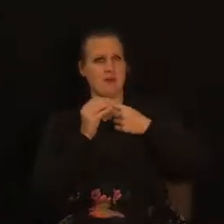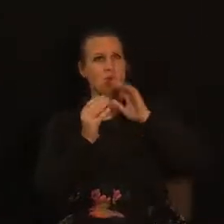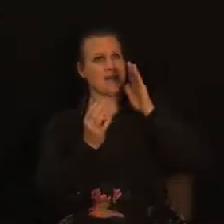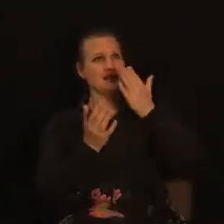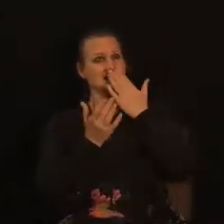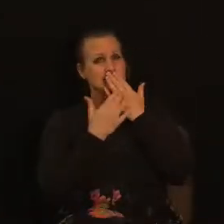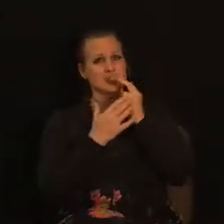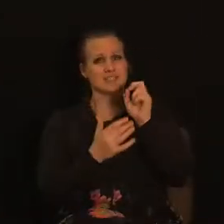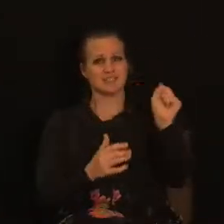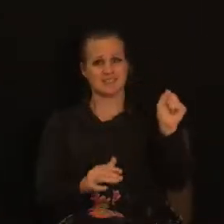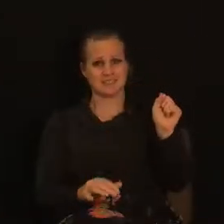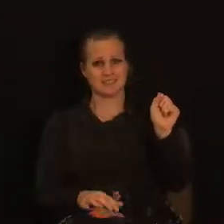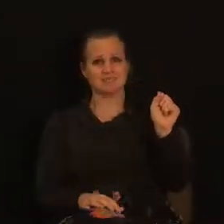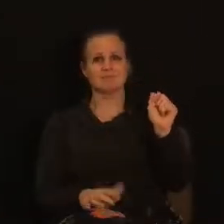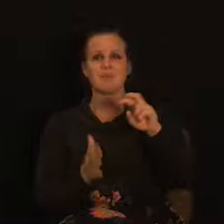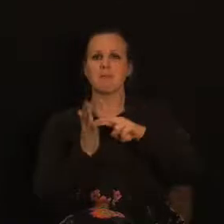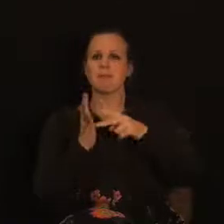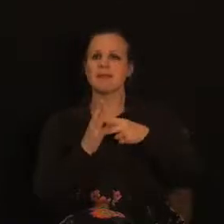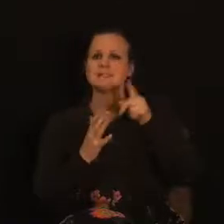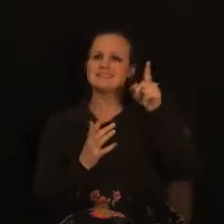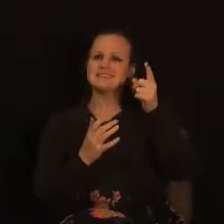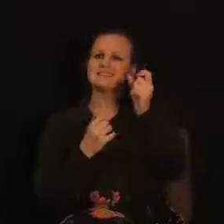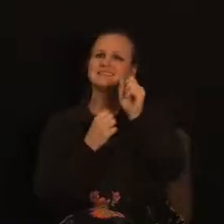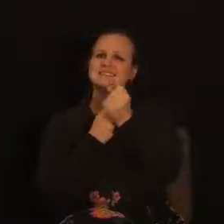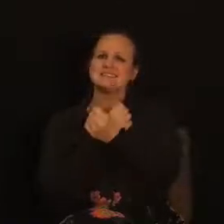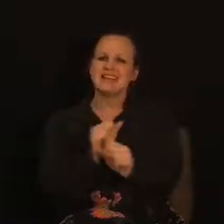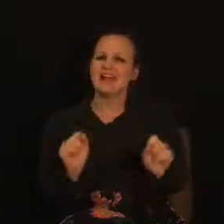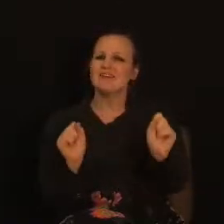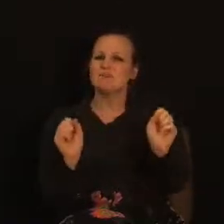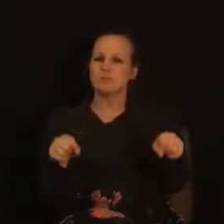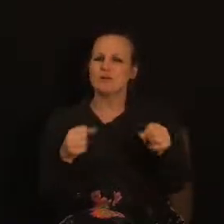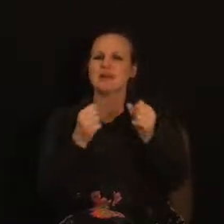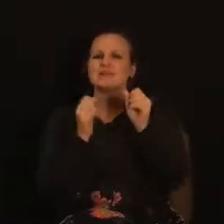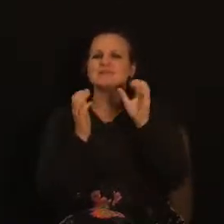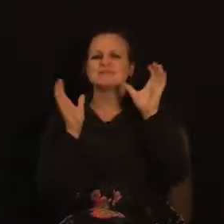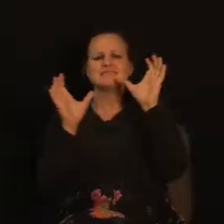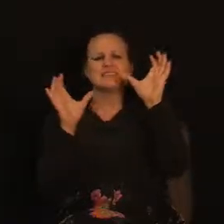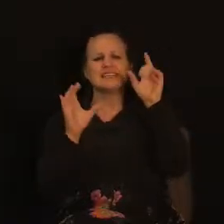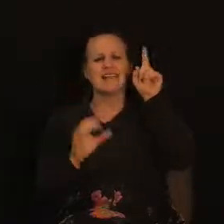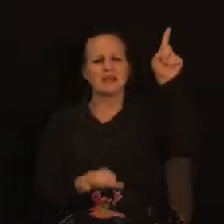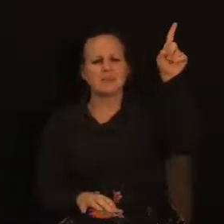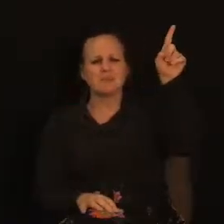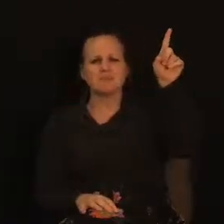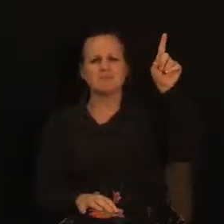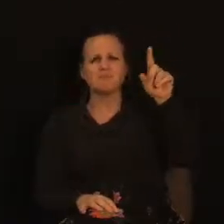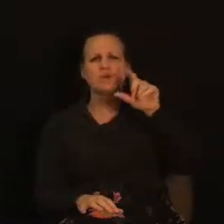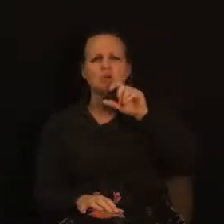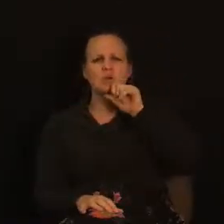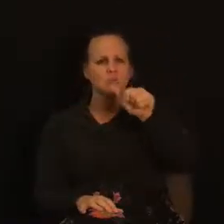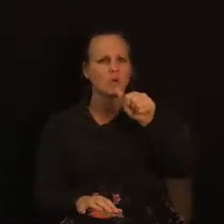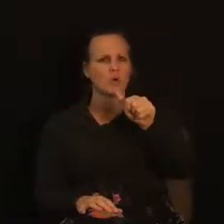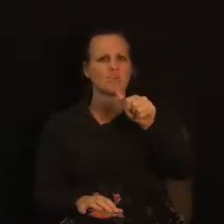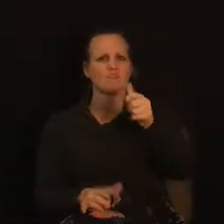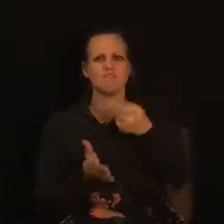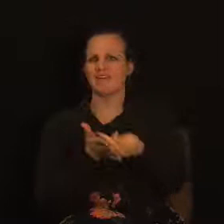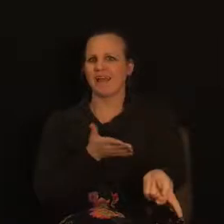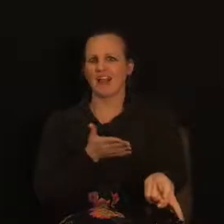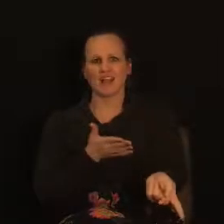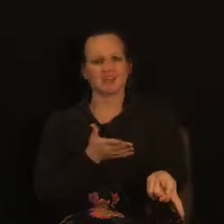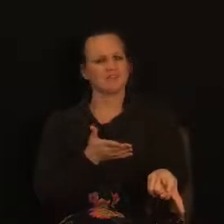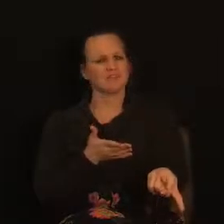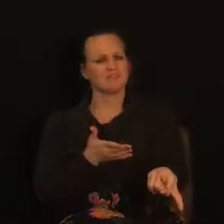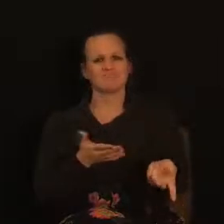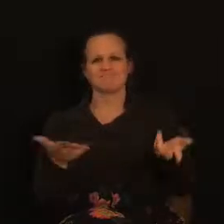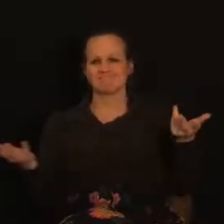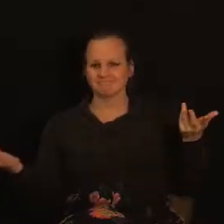it means that he's safe to seek after, that you're not going to be spurned, that you can become foolish in